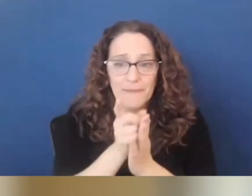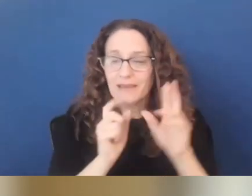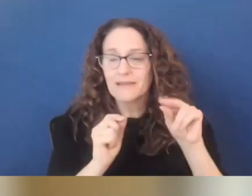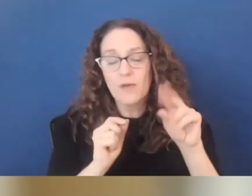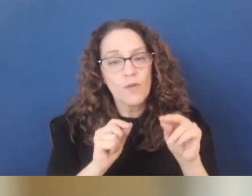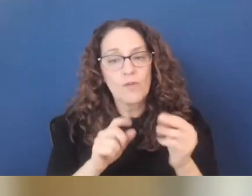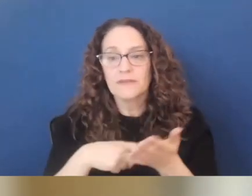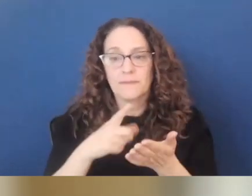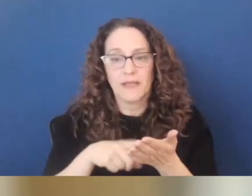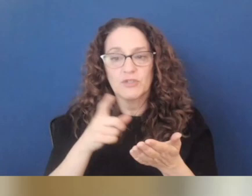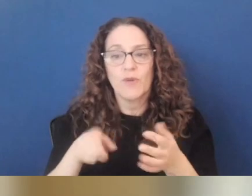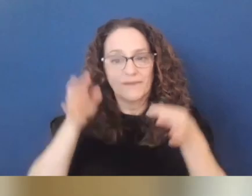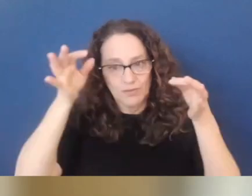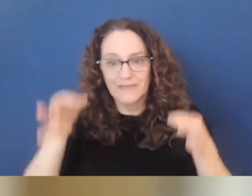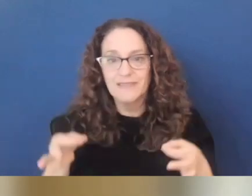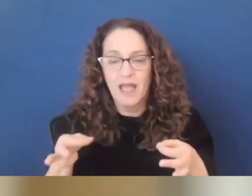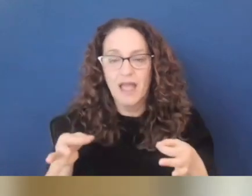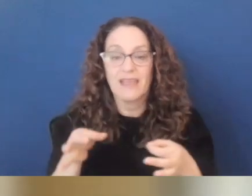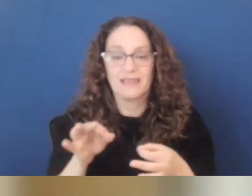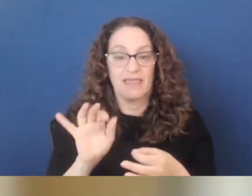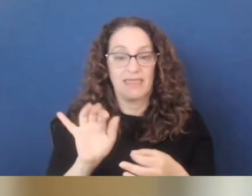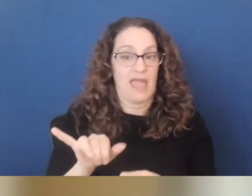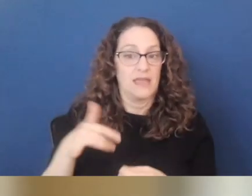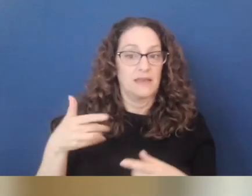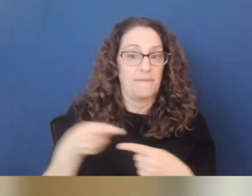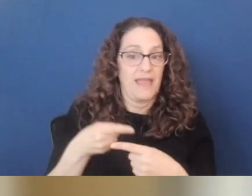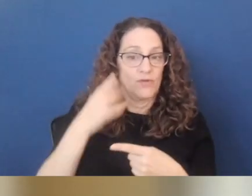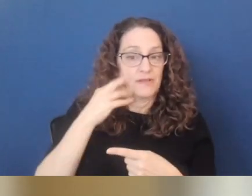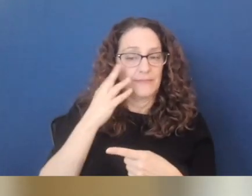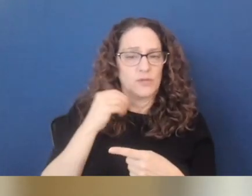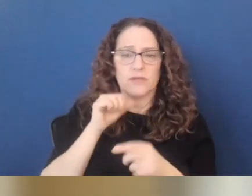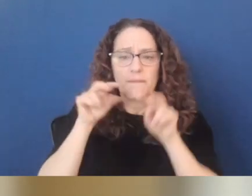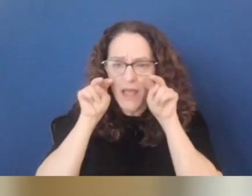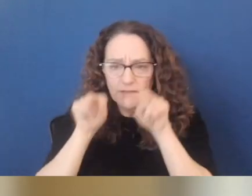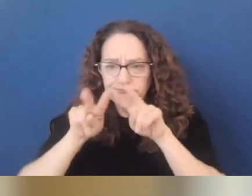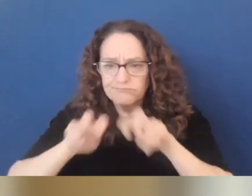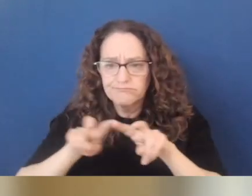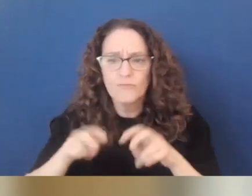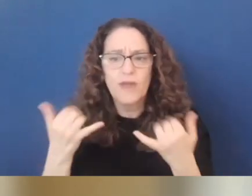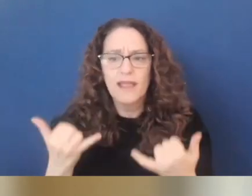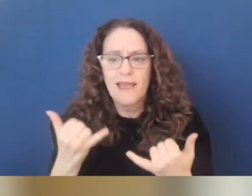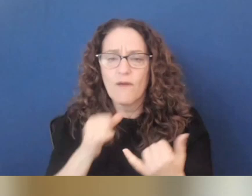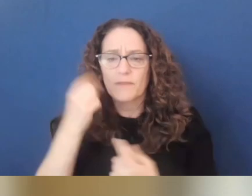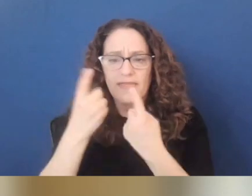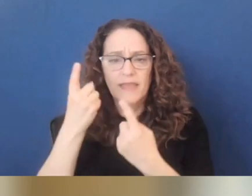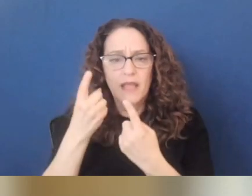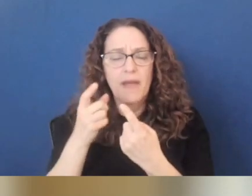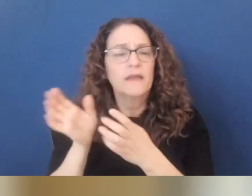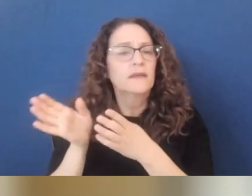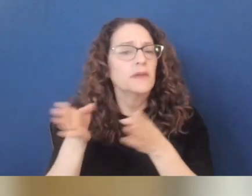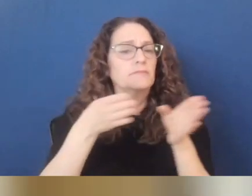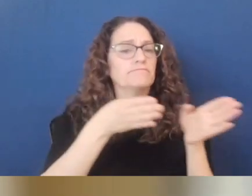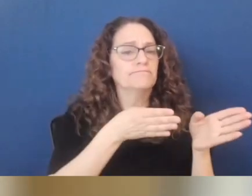the appropriate time, or we don't have the appropriate resources. So that ability to turn toward